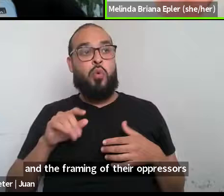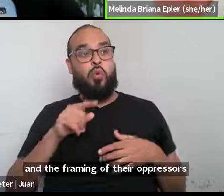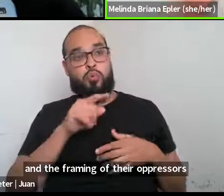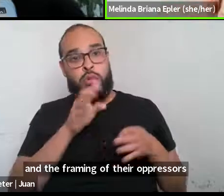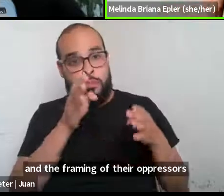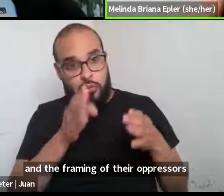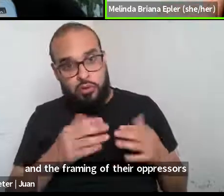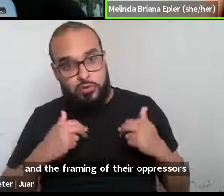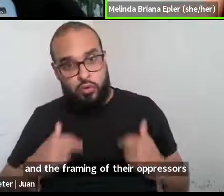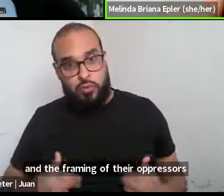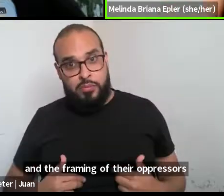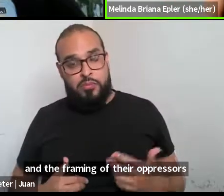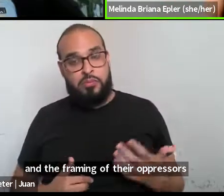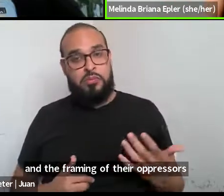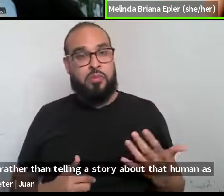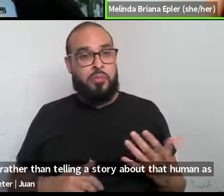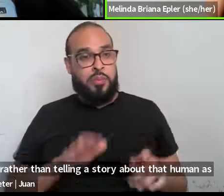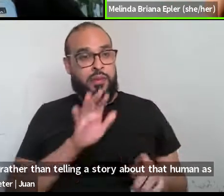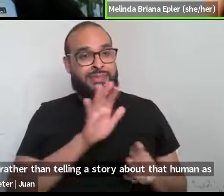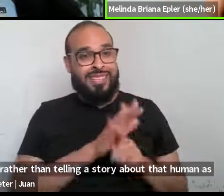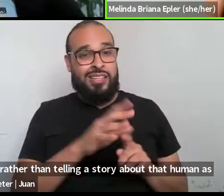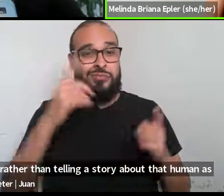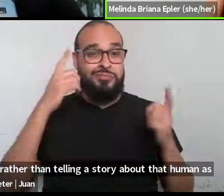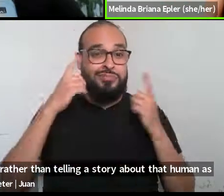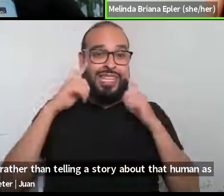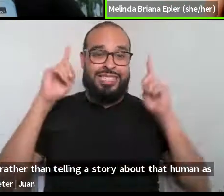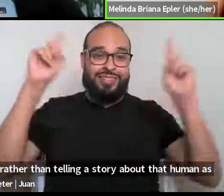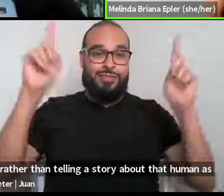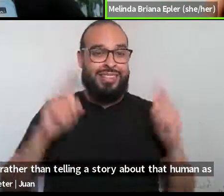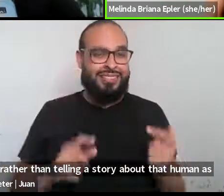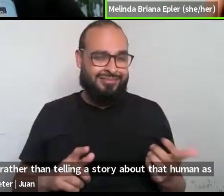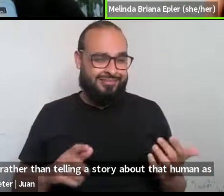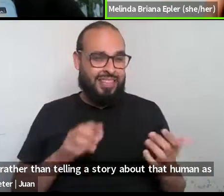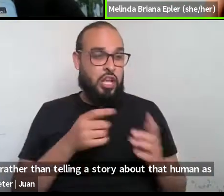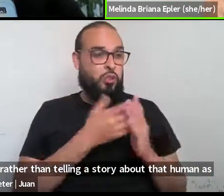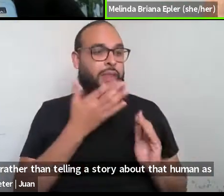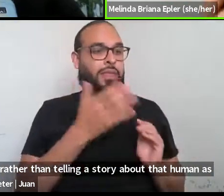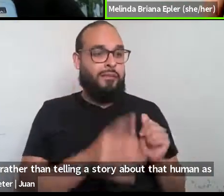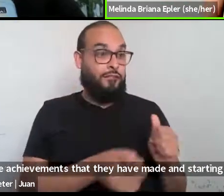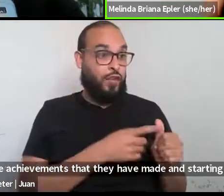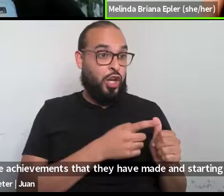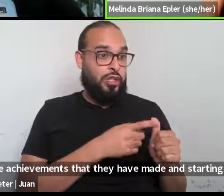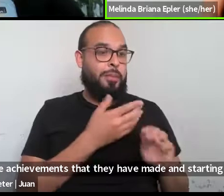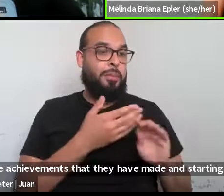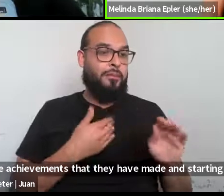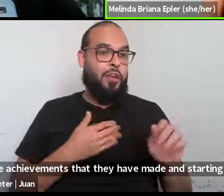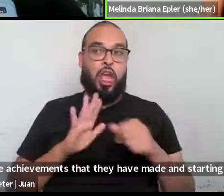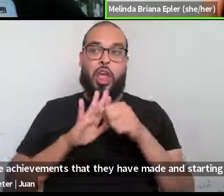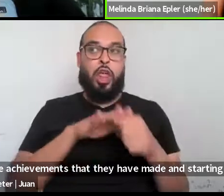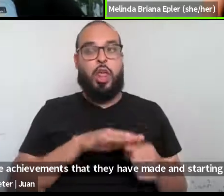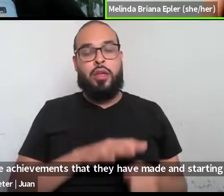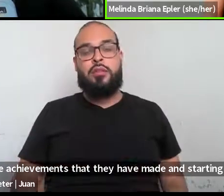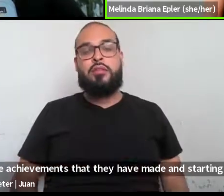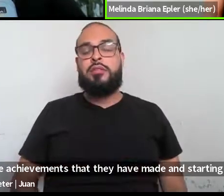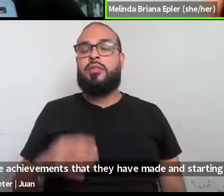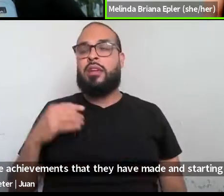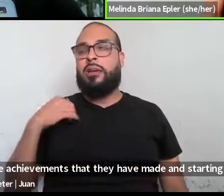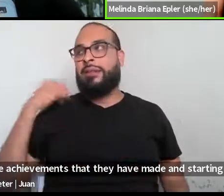the achievements that they have made, and Mhm. starting there. So I do think, and I've been thinking about this the last few days in